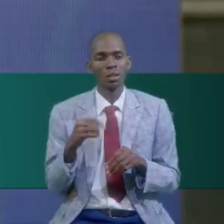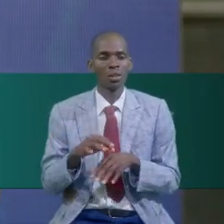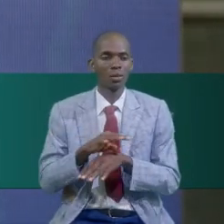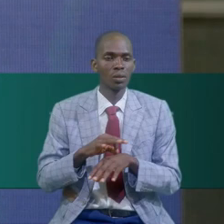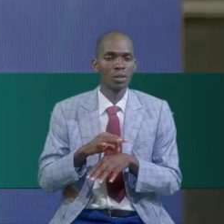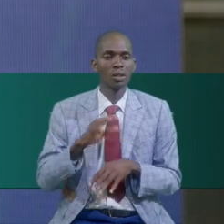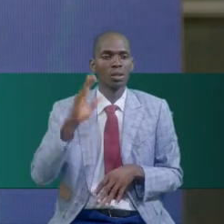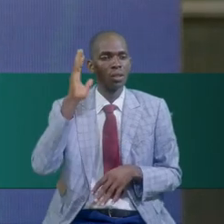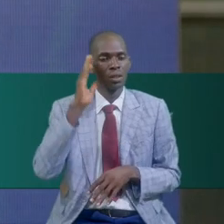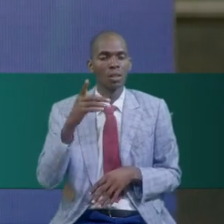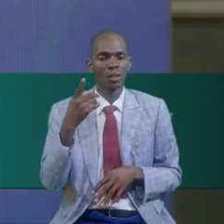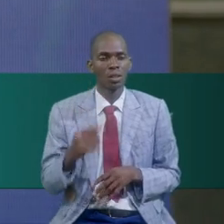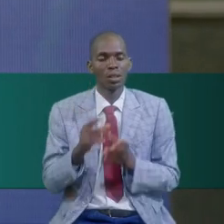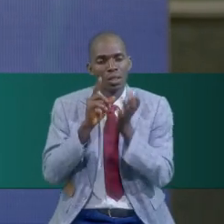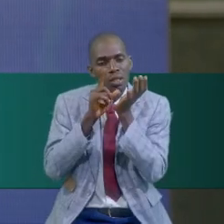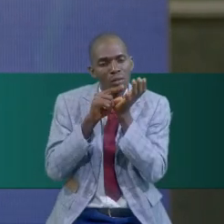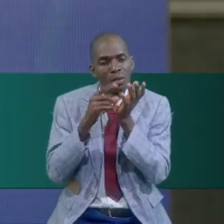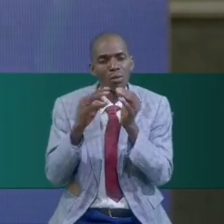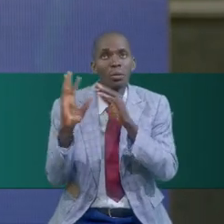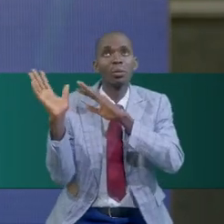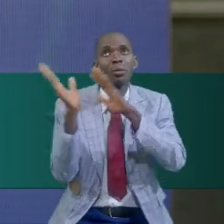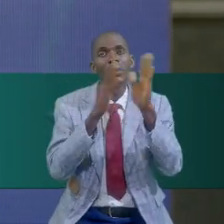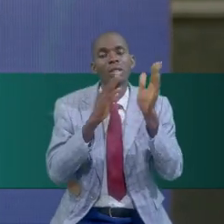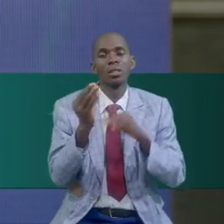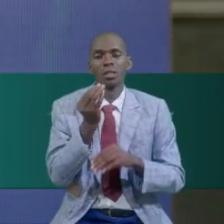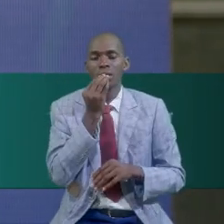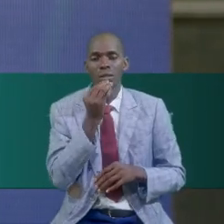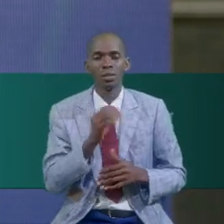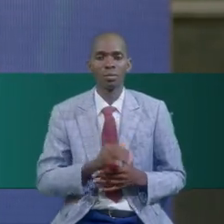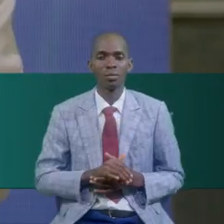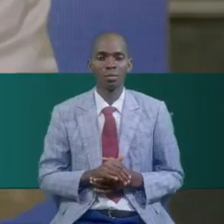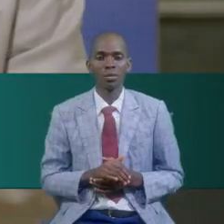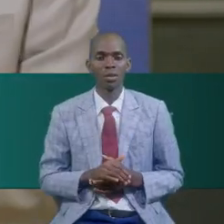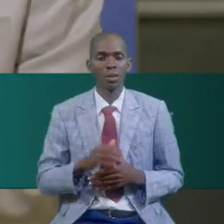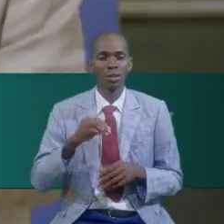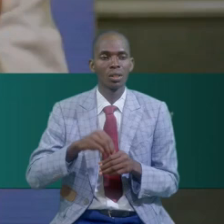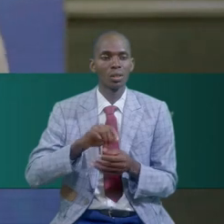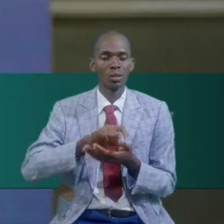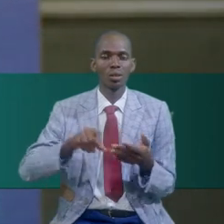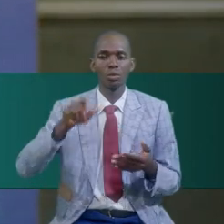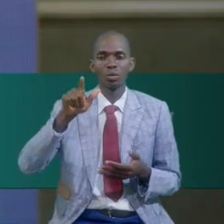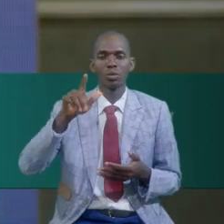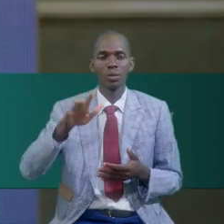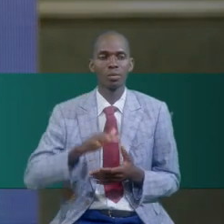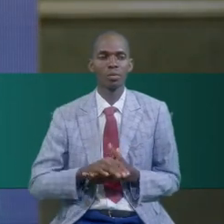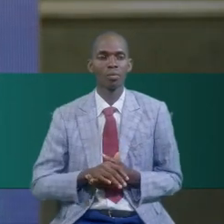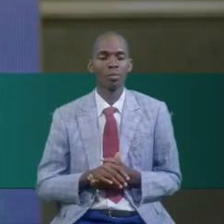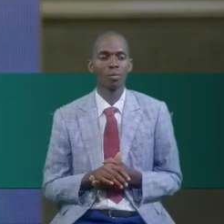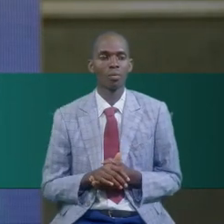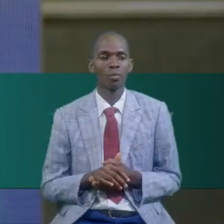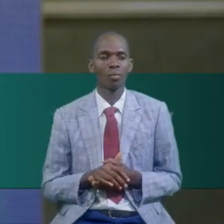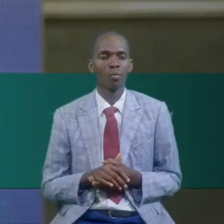field shall the fowls of the air eat. Verse 25, it says,